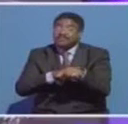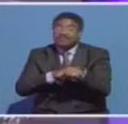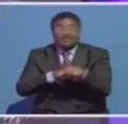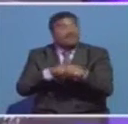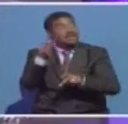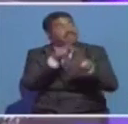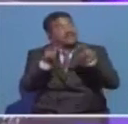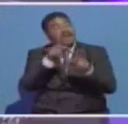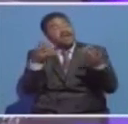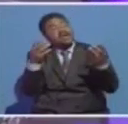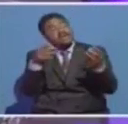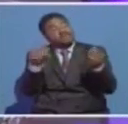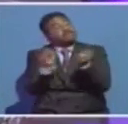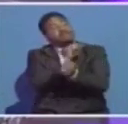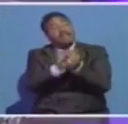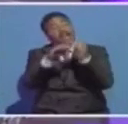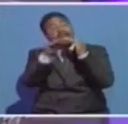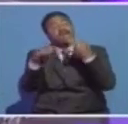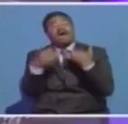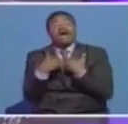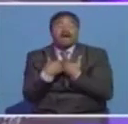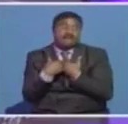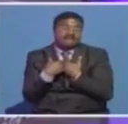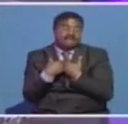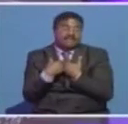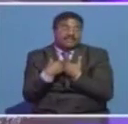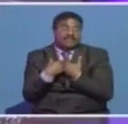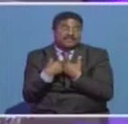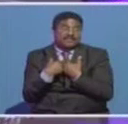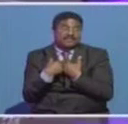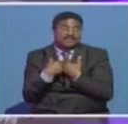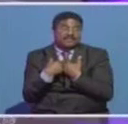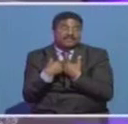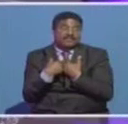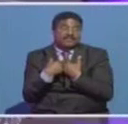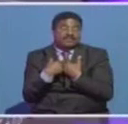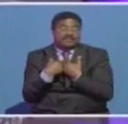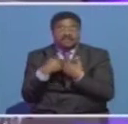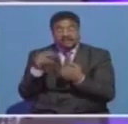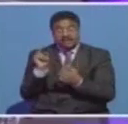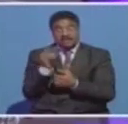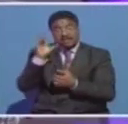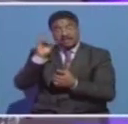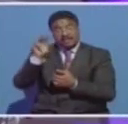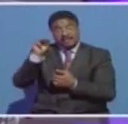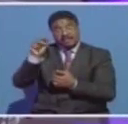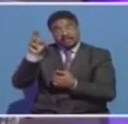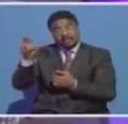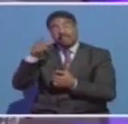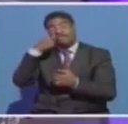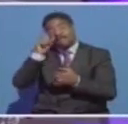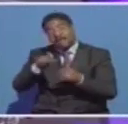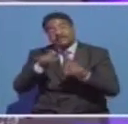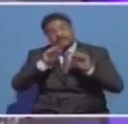upscale to disastrous levels. So what we as DMMU would like to do is to educate